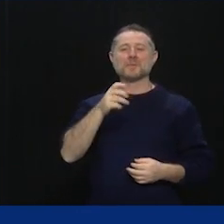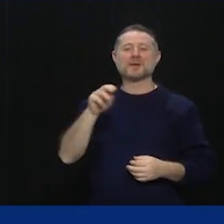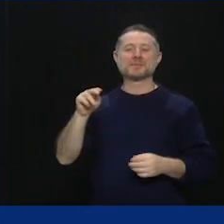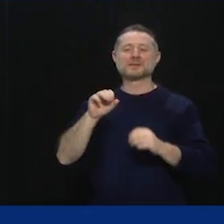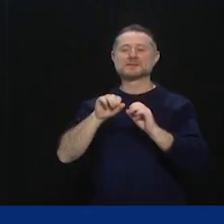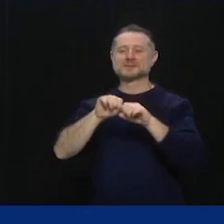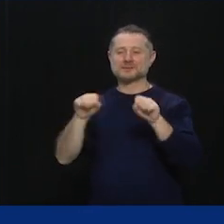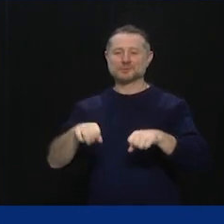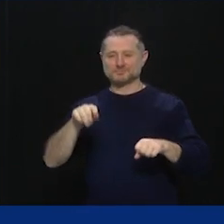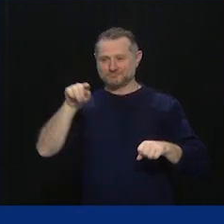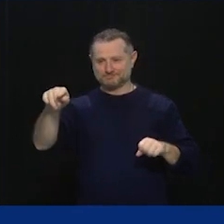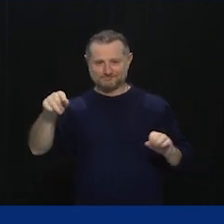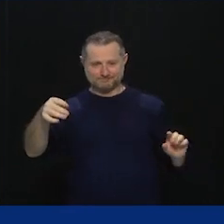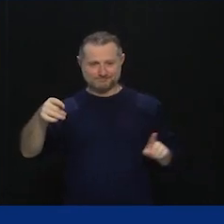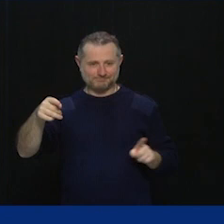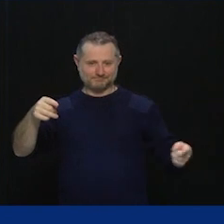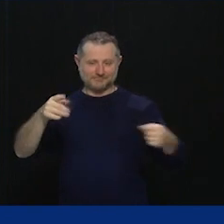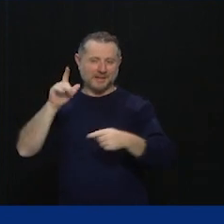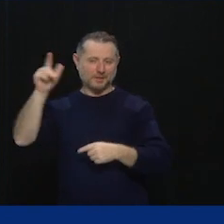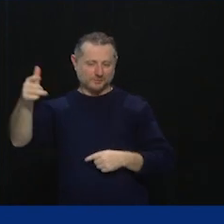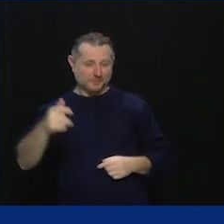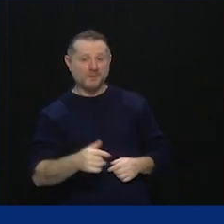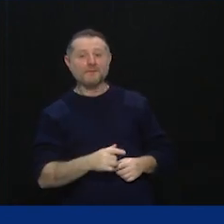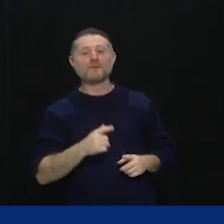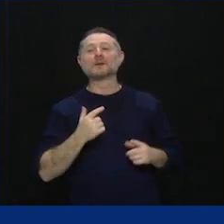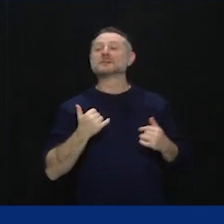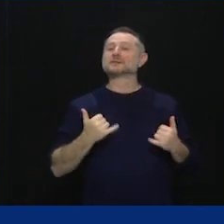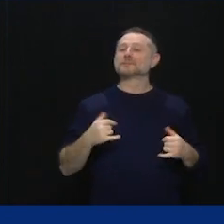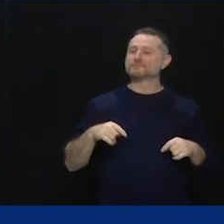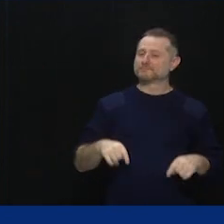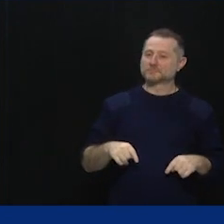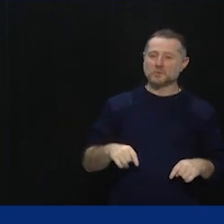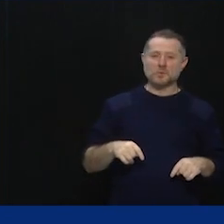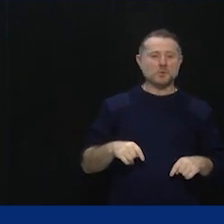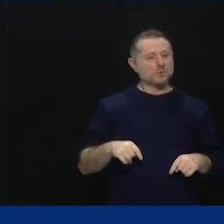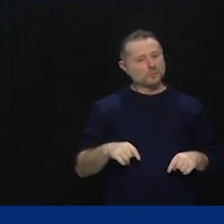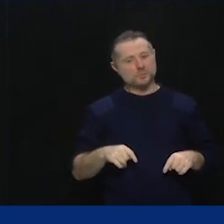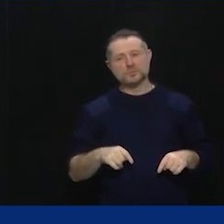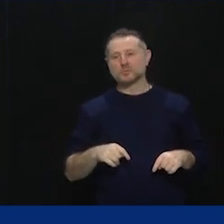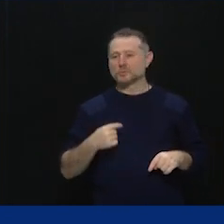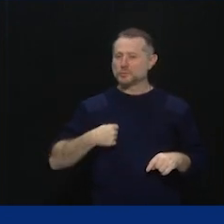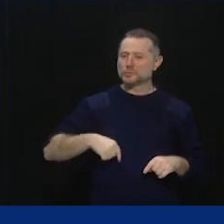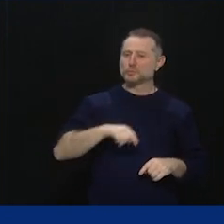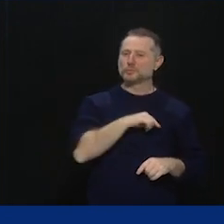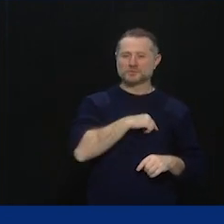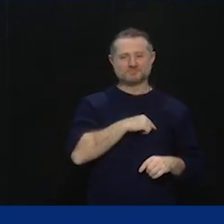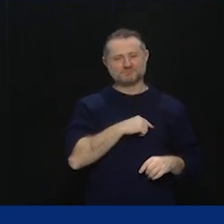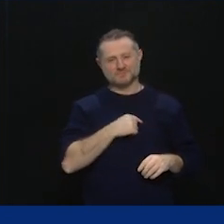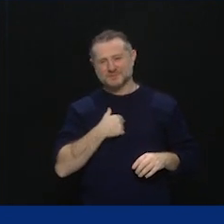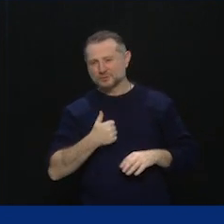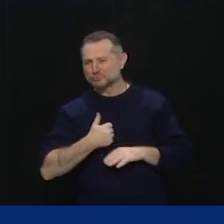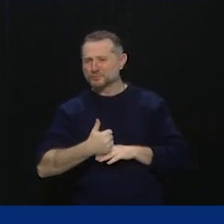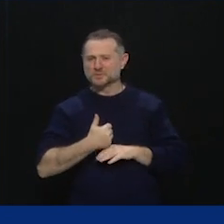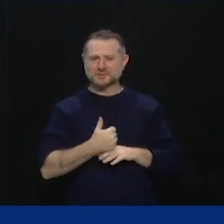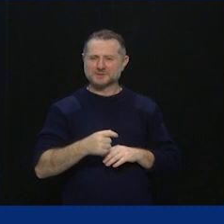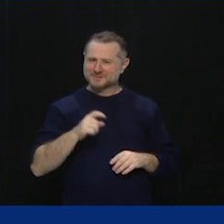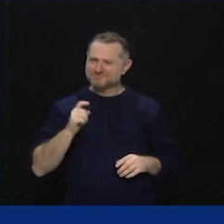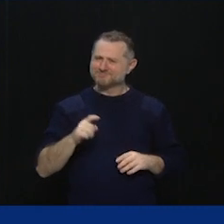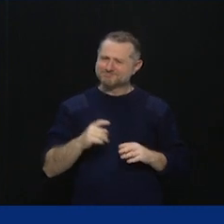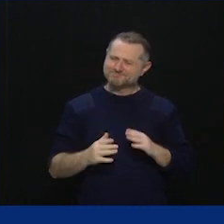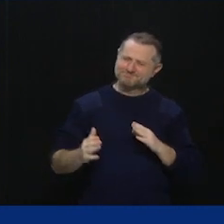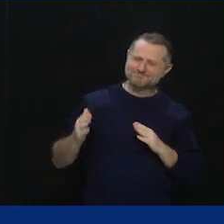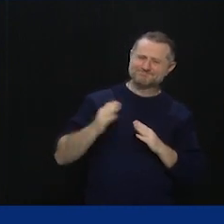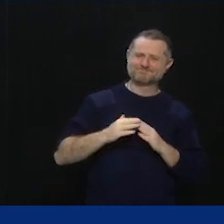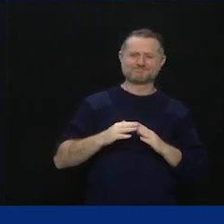we are second class in anything. And when it comes to our transportation hubs, we should be first class and nation leading, in fact, global leading. And that's what we've